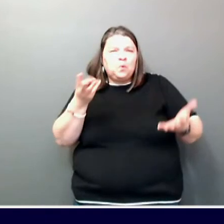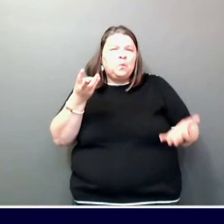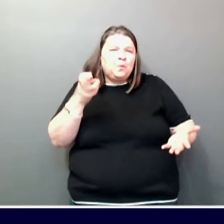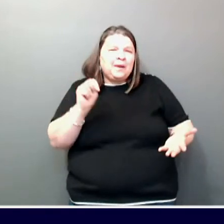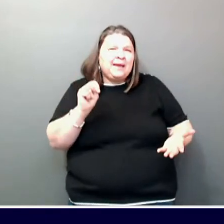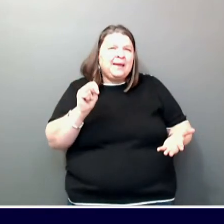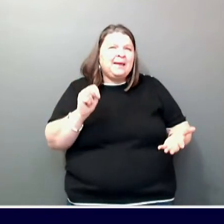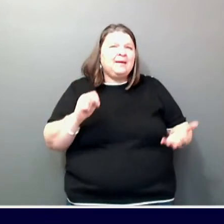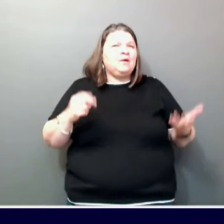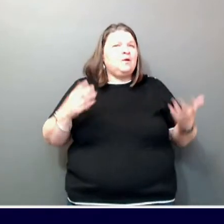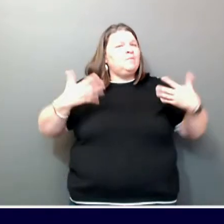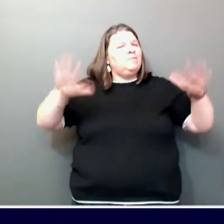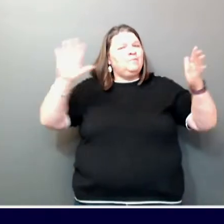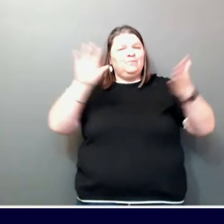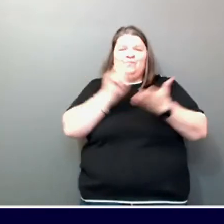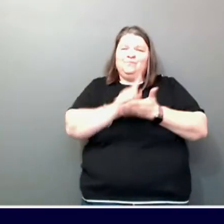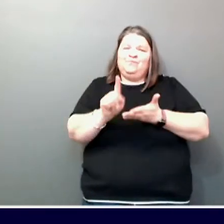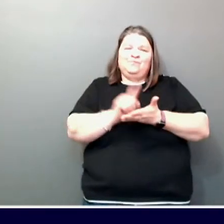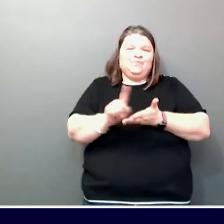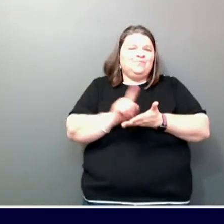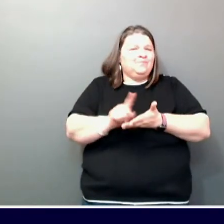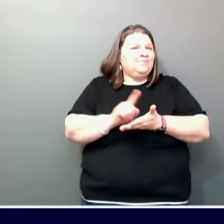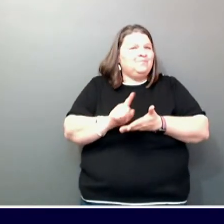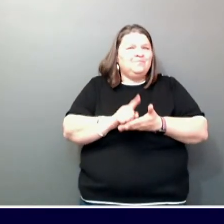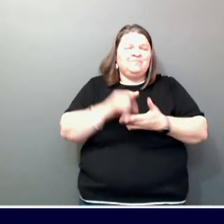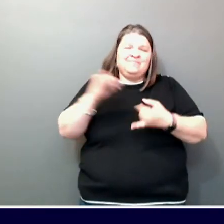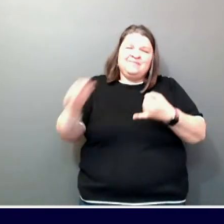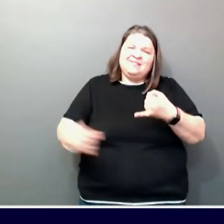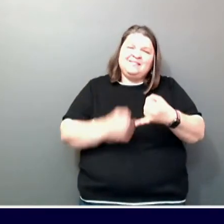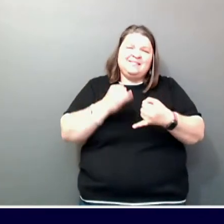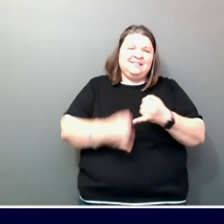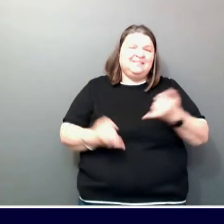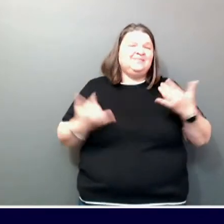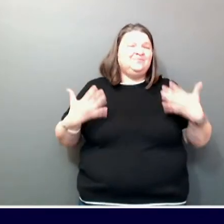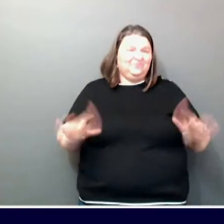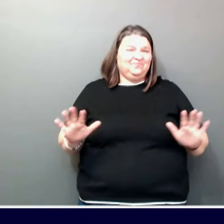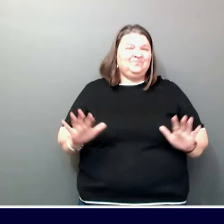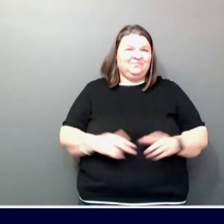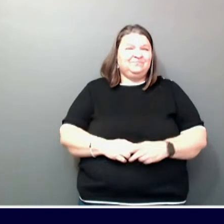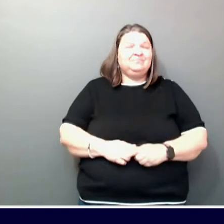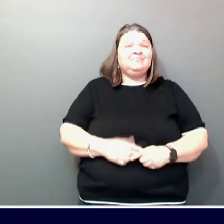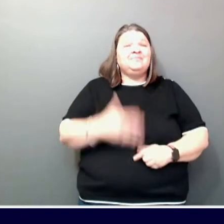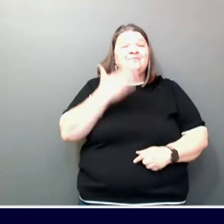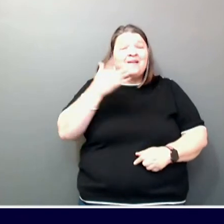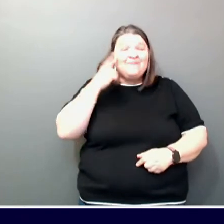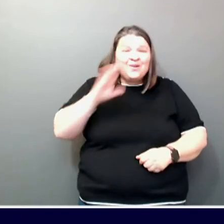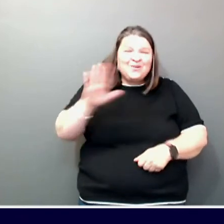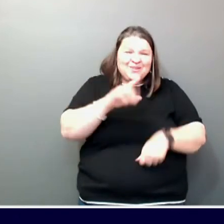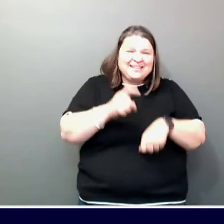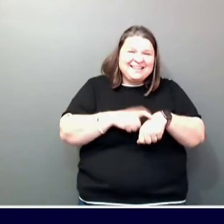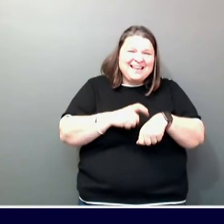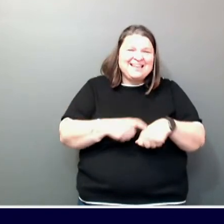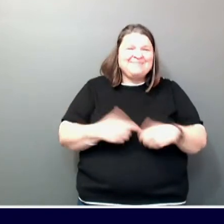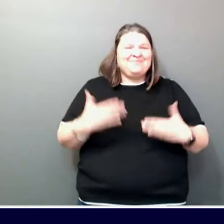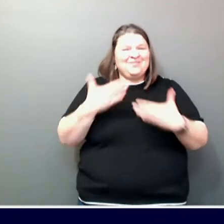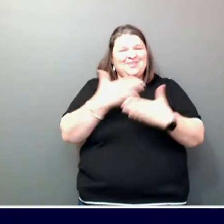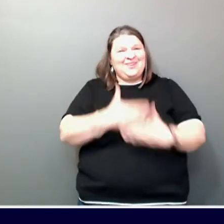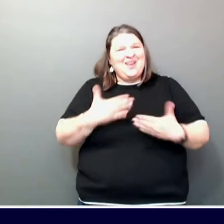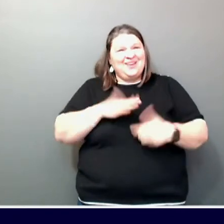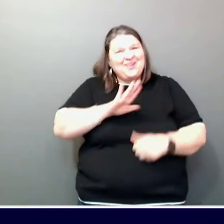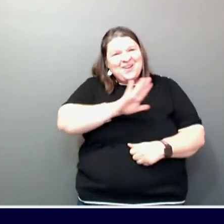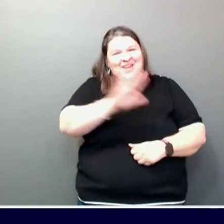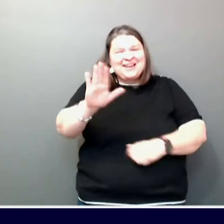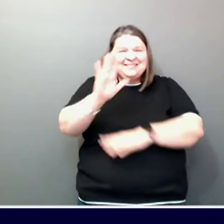as-needed basis starting today. So with that, thank you all for your time this afternoon. We appreciate everyone taking some time out of